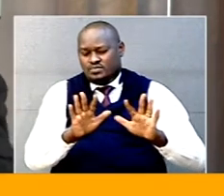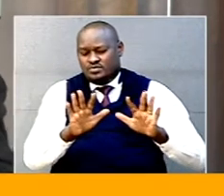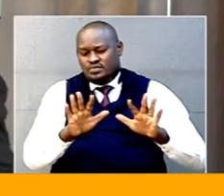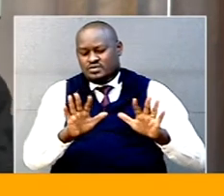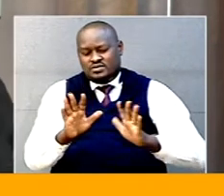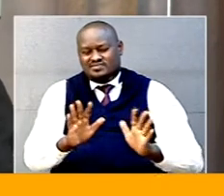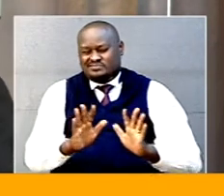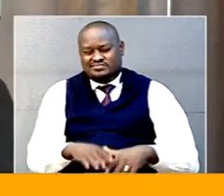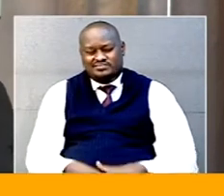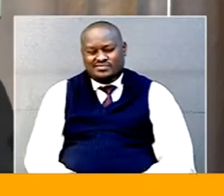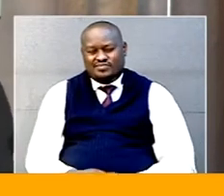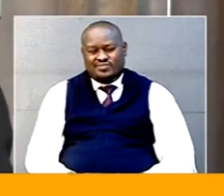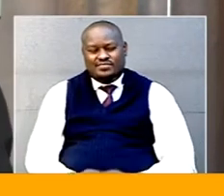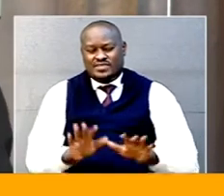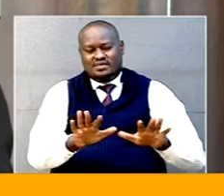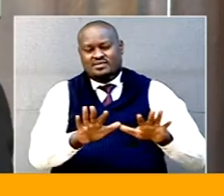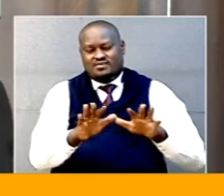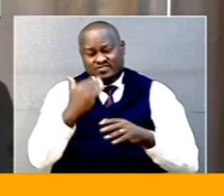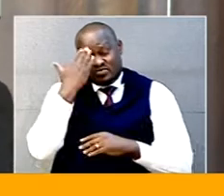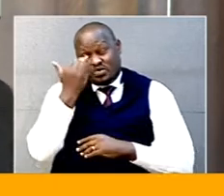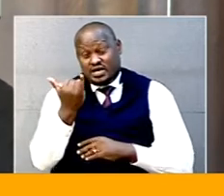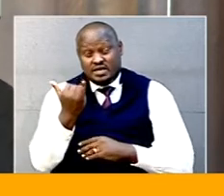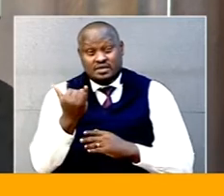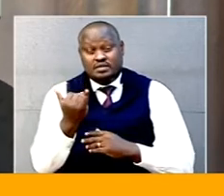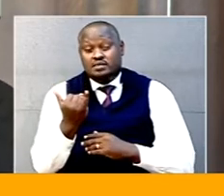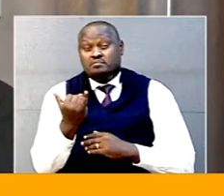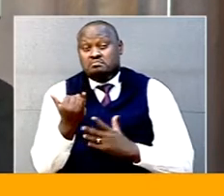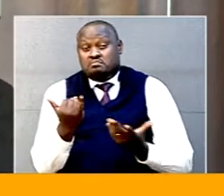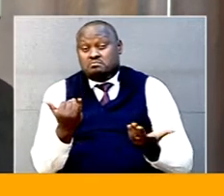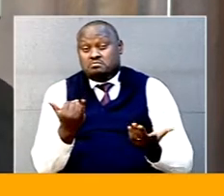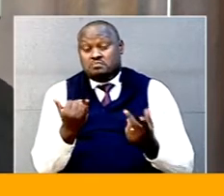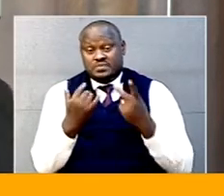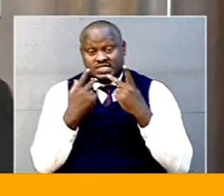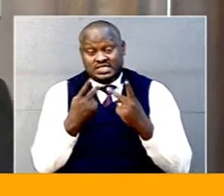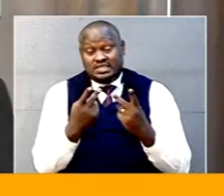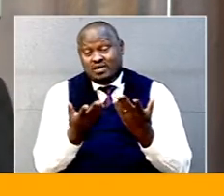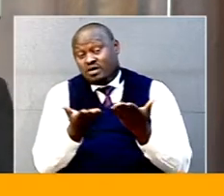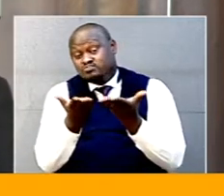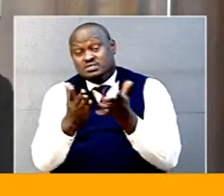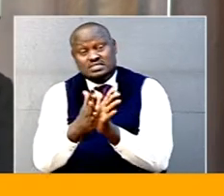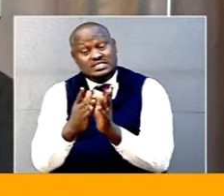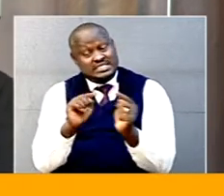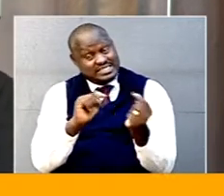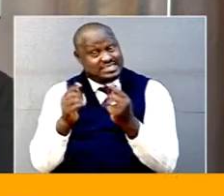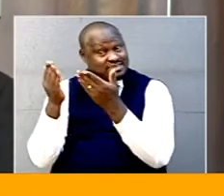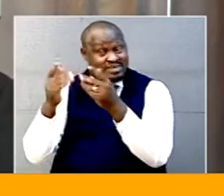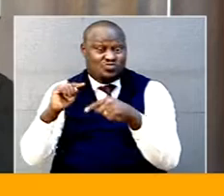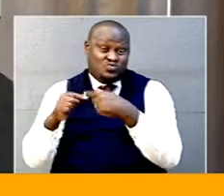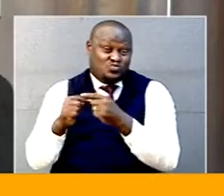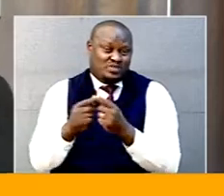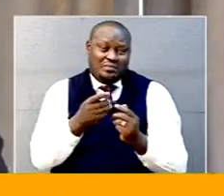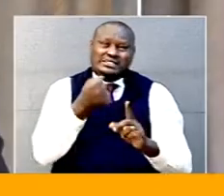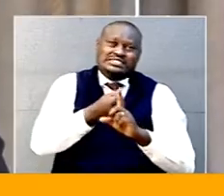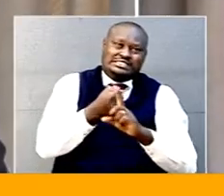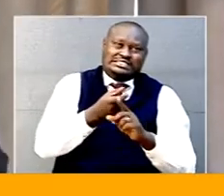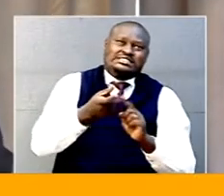Because one of the reasons for this is actually irrevocably being addressed by government. So there should be no